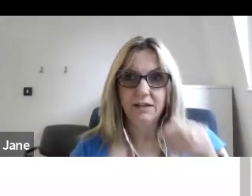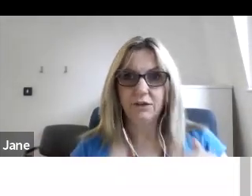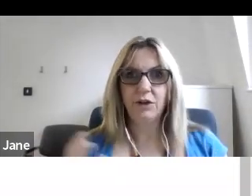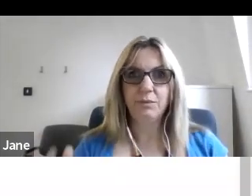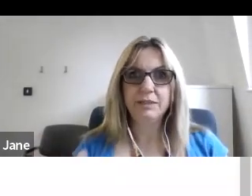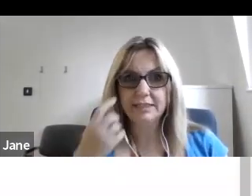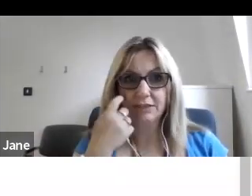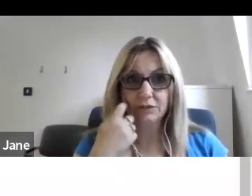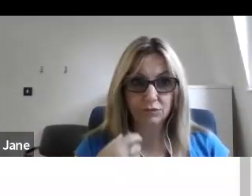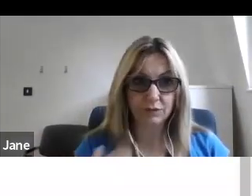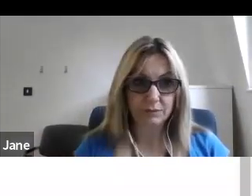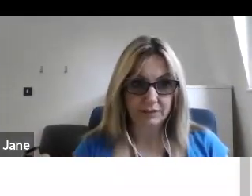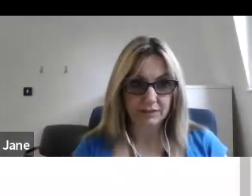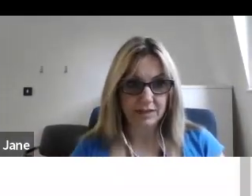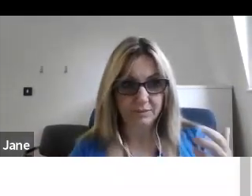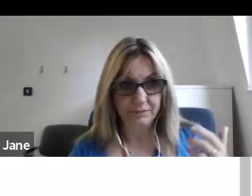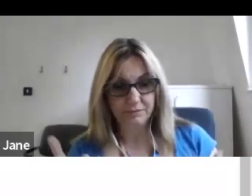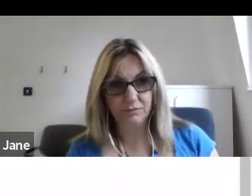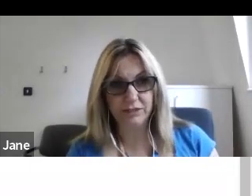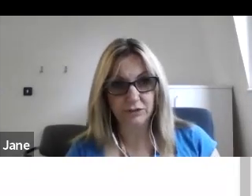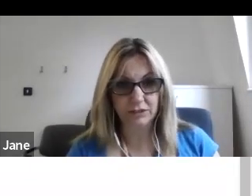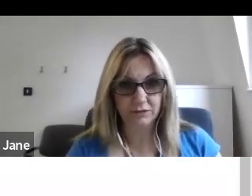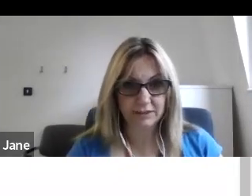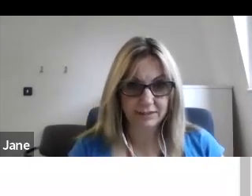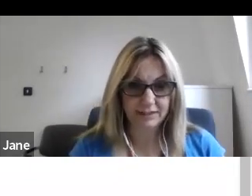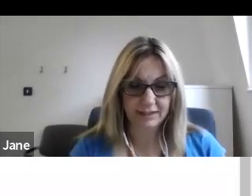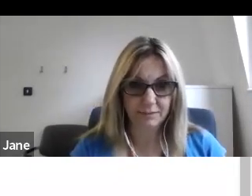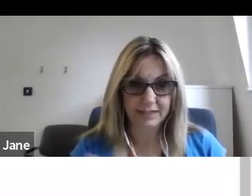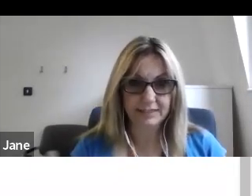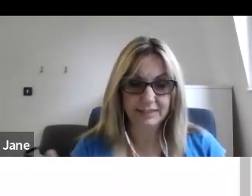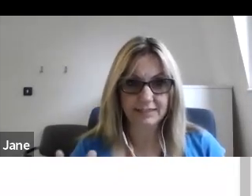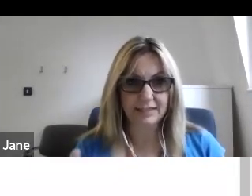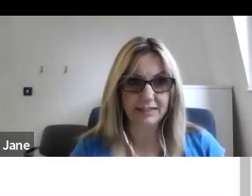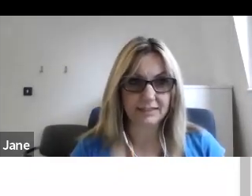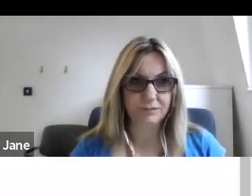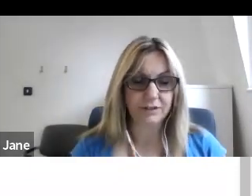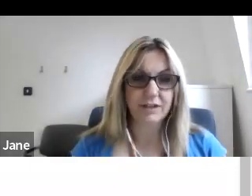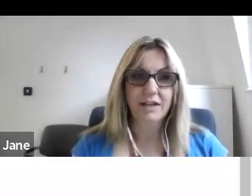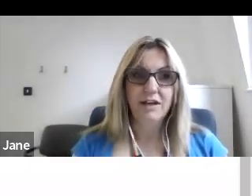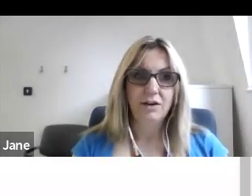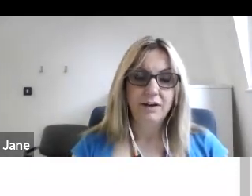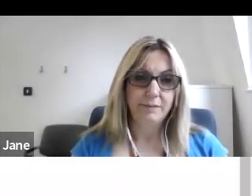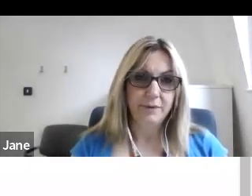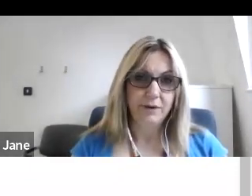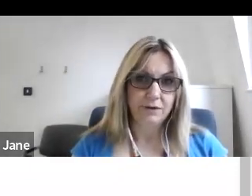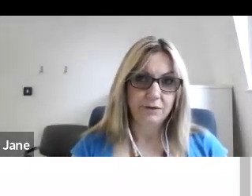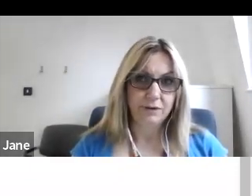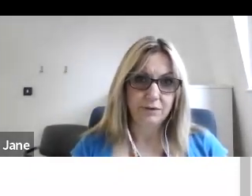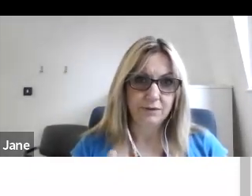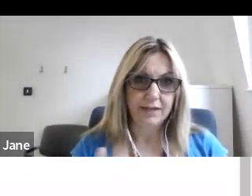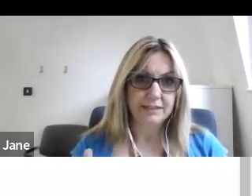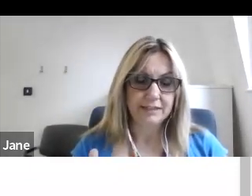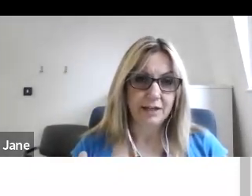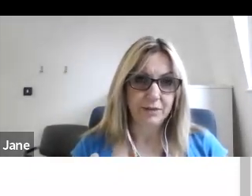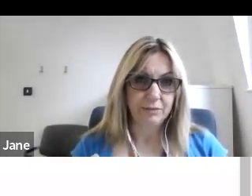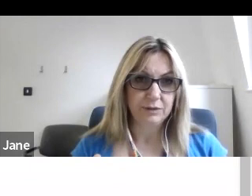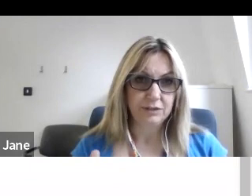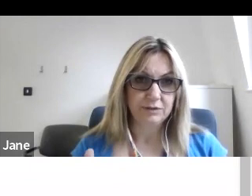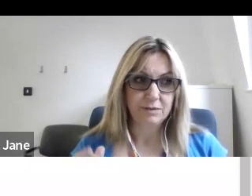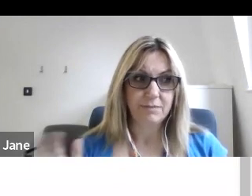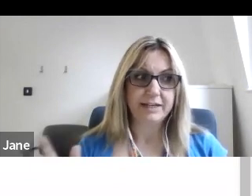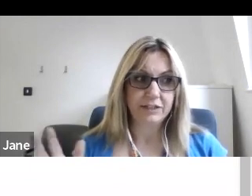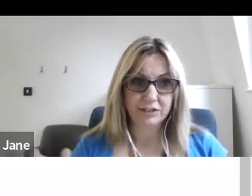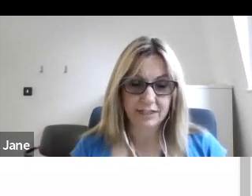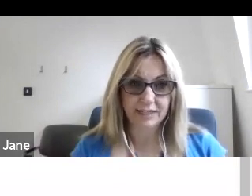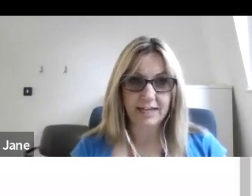the coping skills groups that Rachel's service and PSS deliver are there to help people